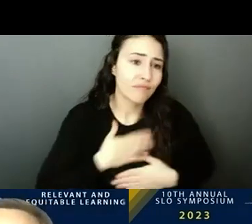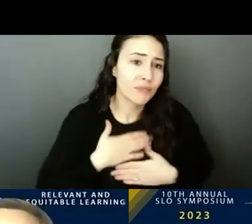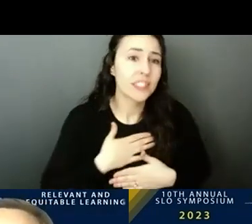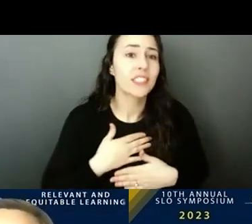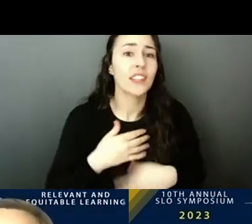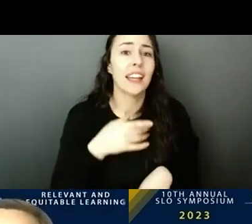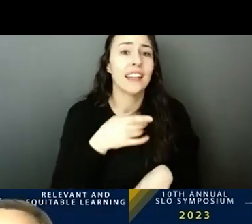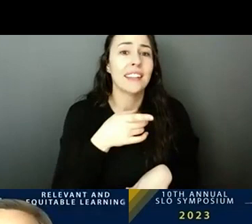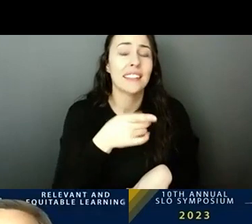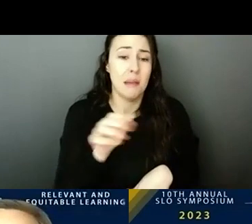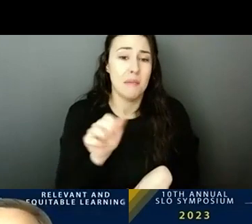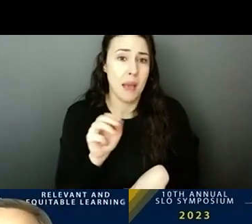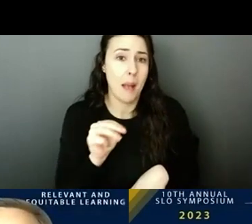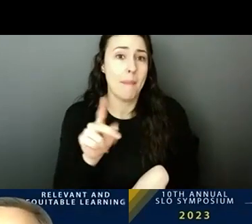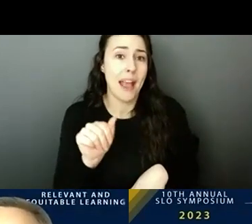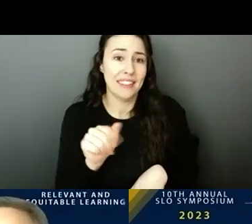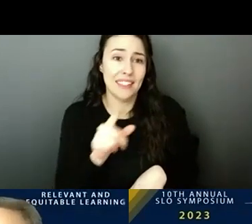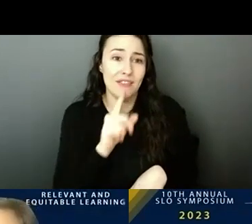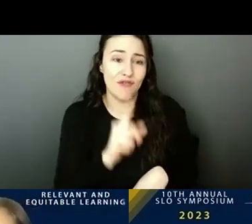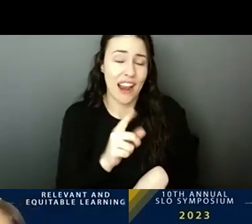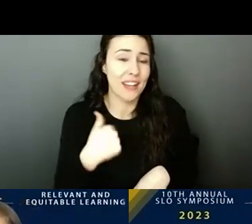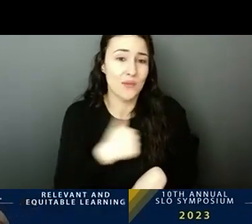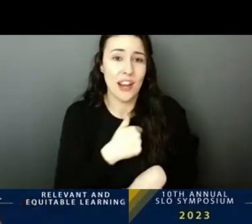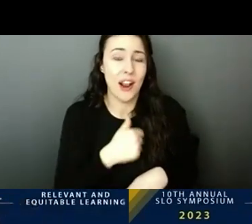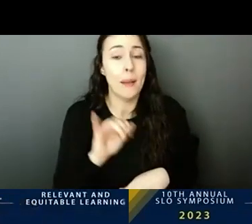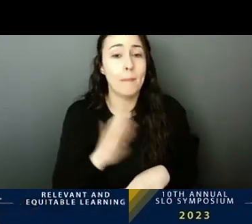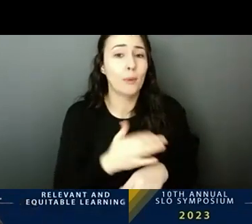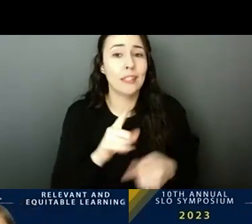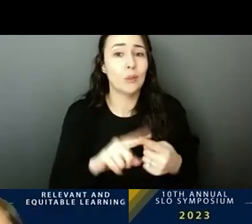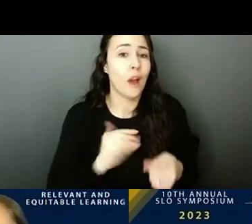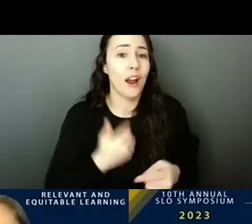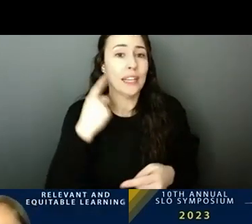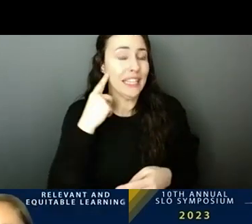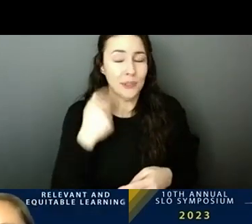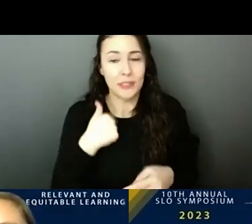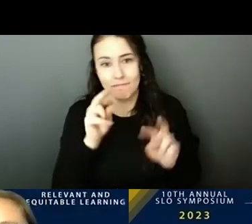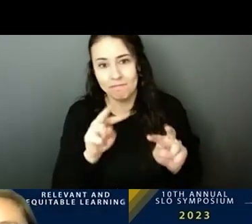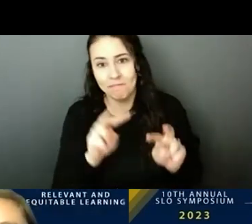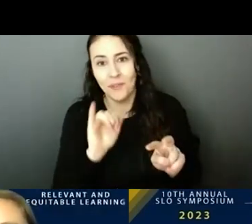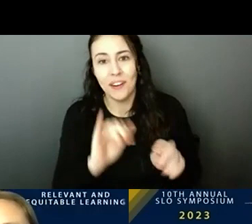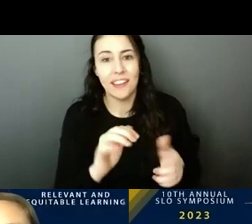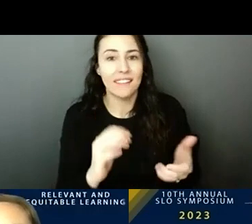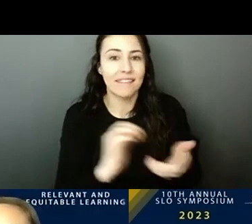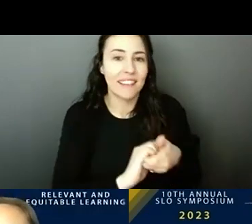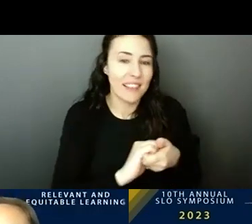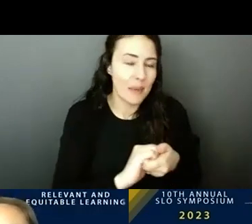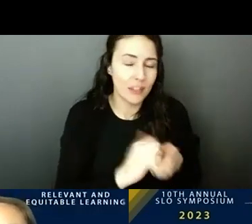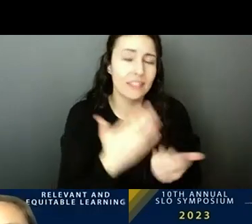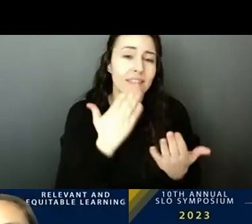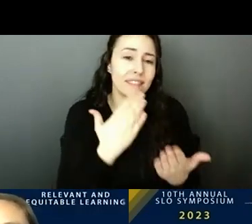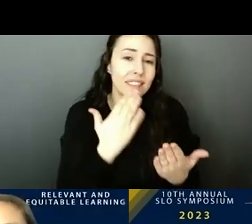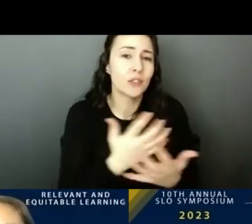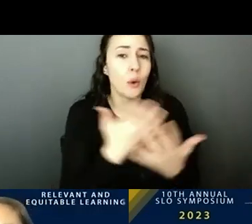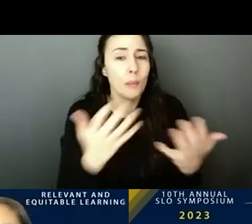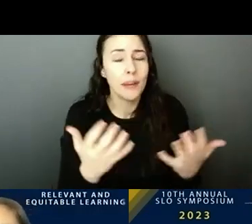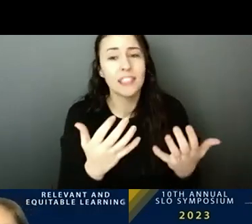is absolutely right. Music to our ears. Looking forward for further collaboration, and thank you very much for putting it in such very, very promising